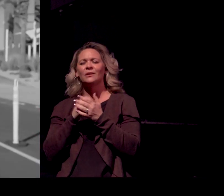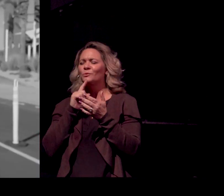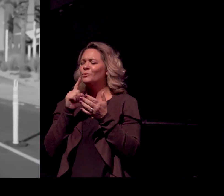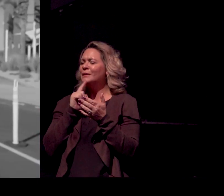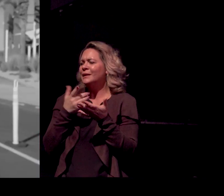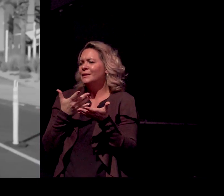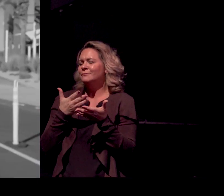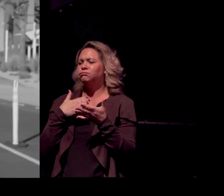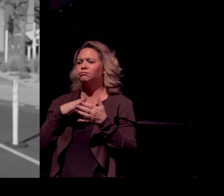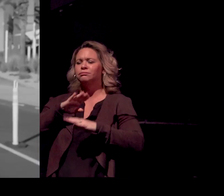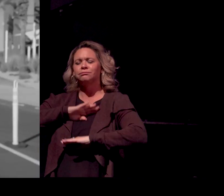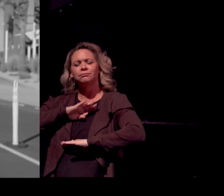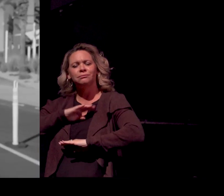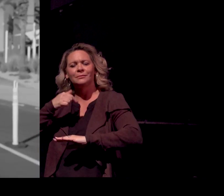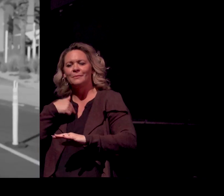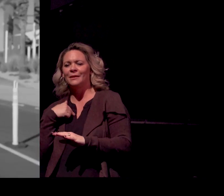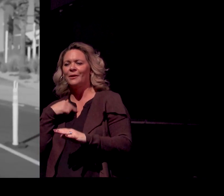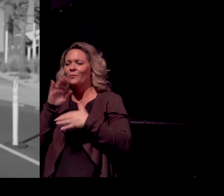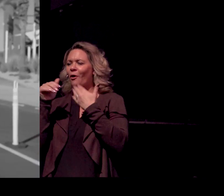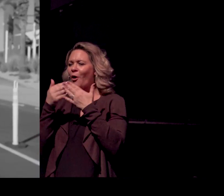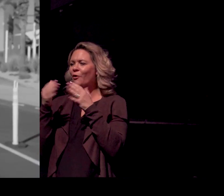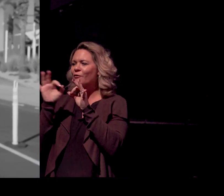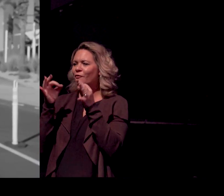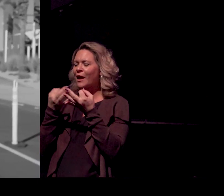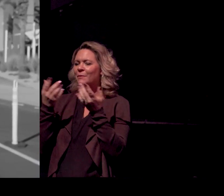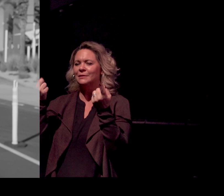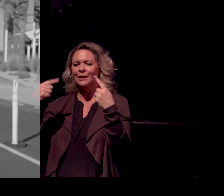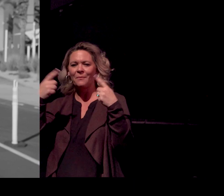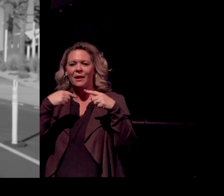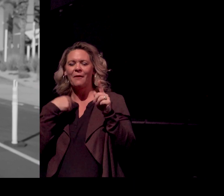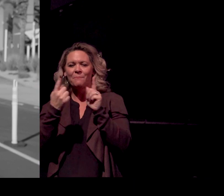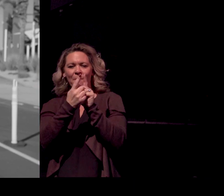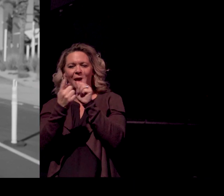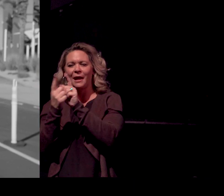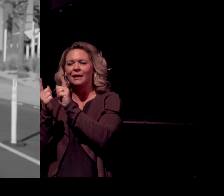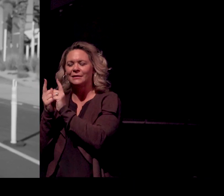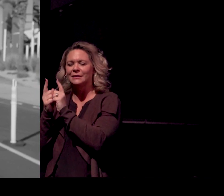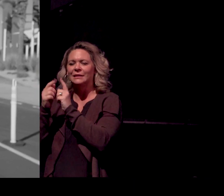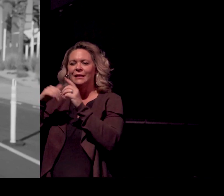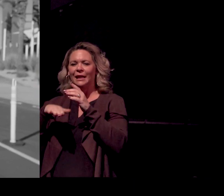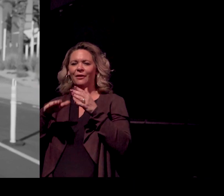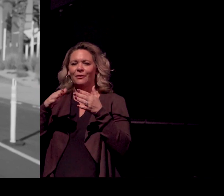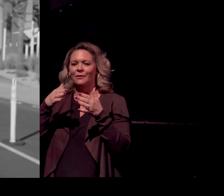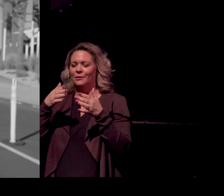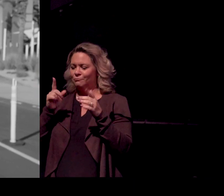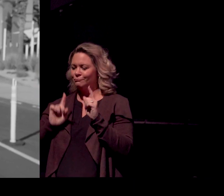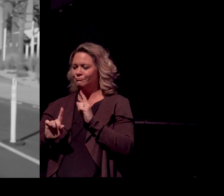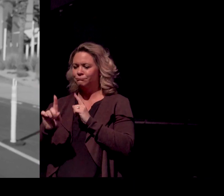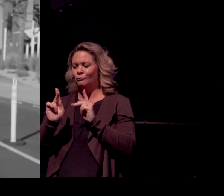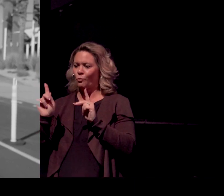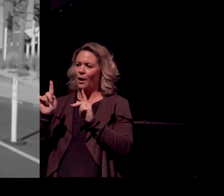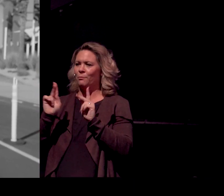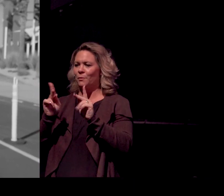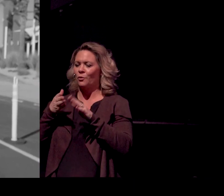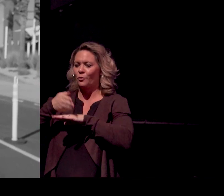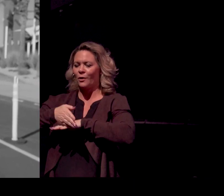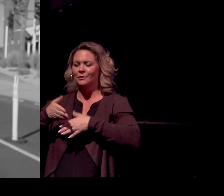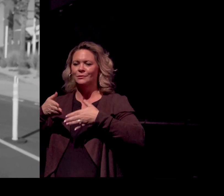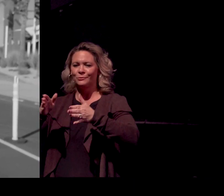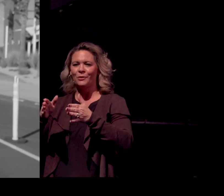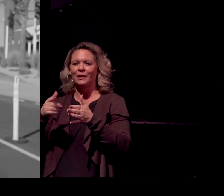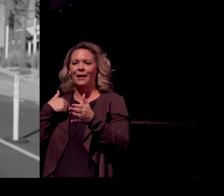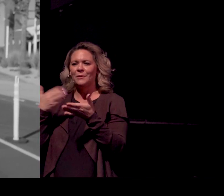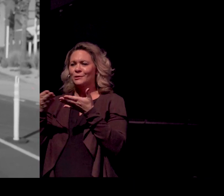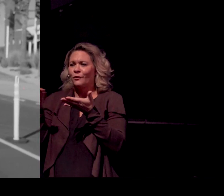so uplifting and fulfilling with all the families and folks that I've met in this crosswalk over the 10